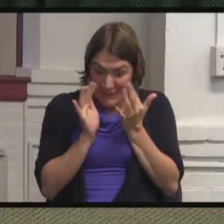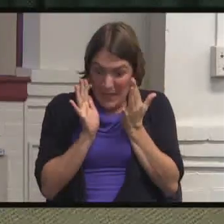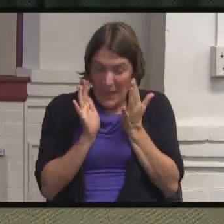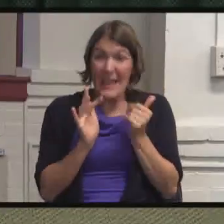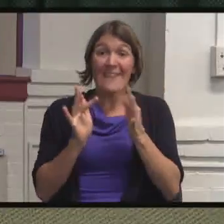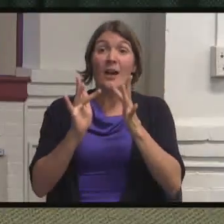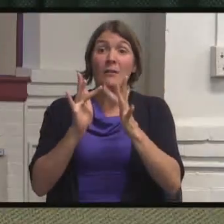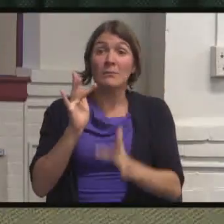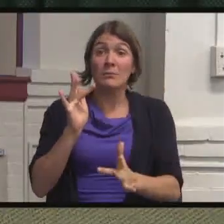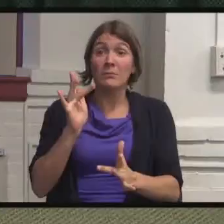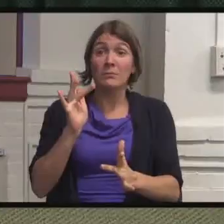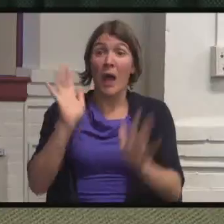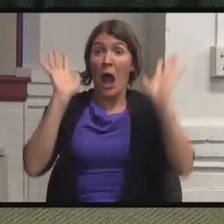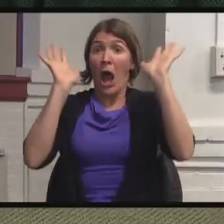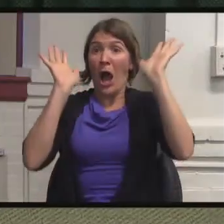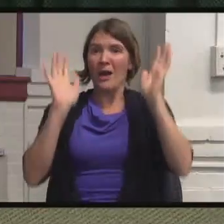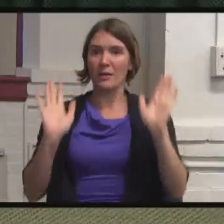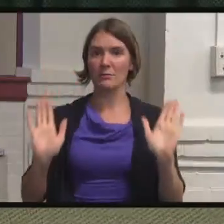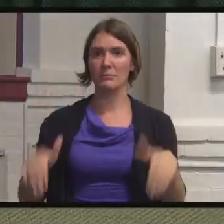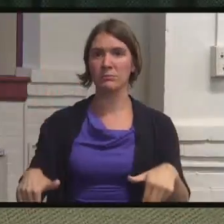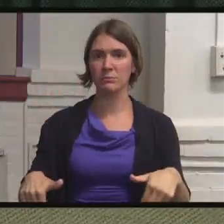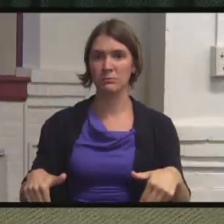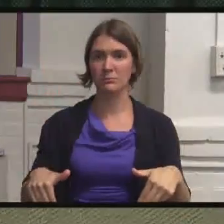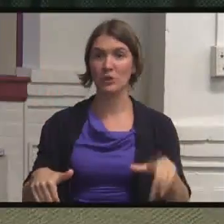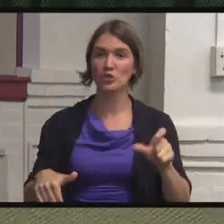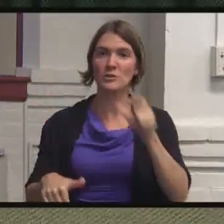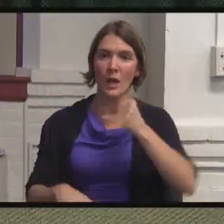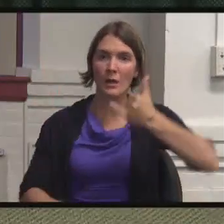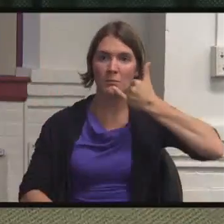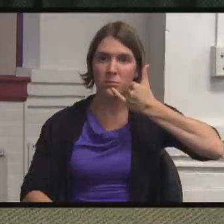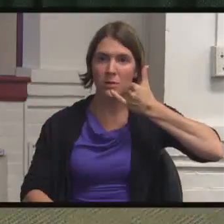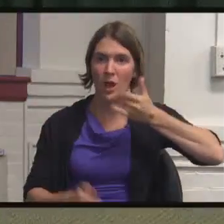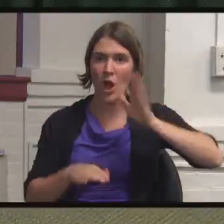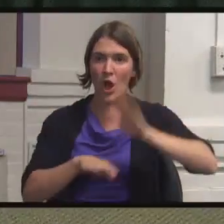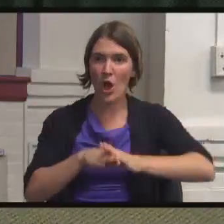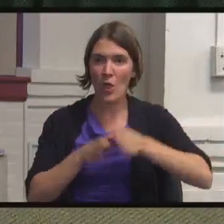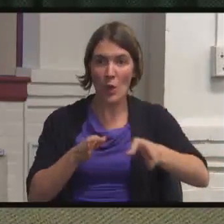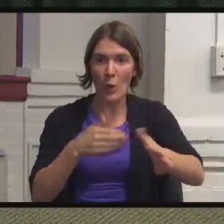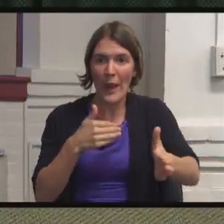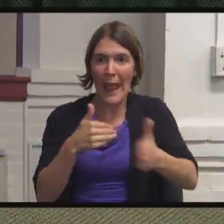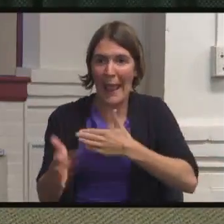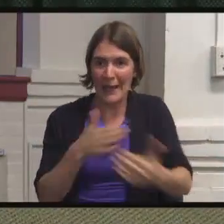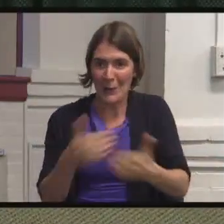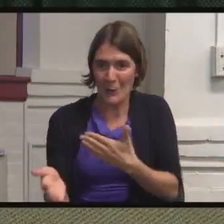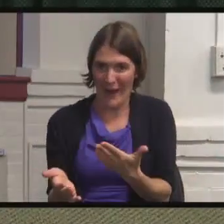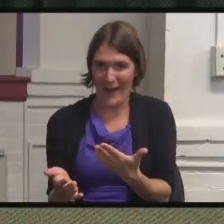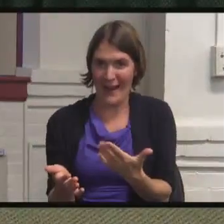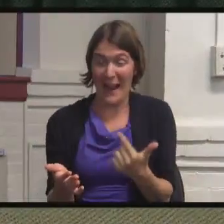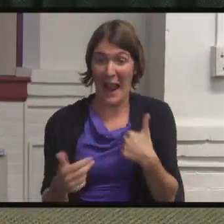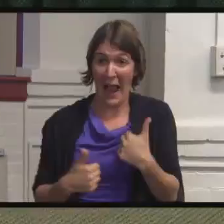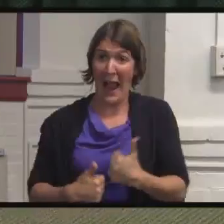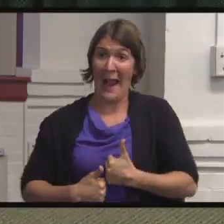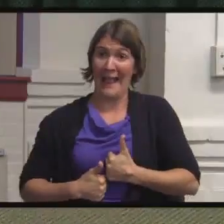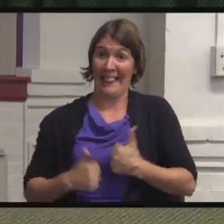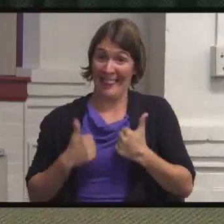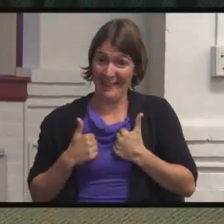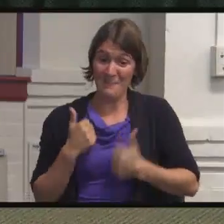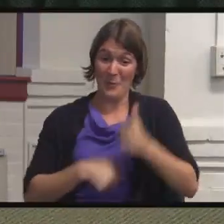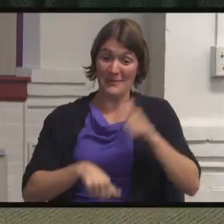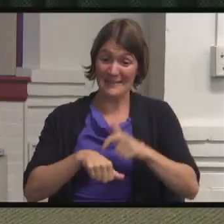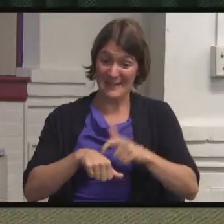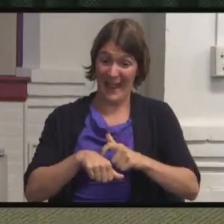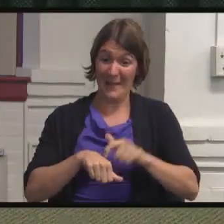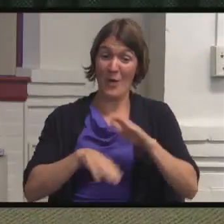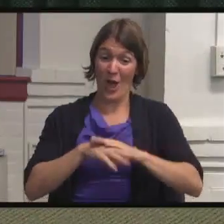of service is an issue. I don't think we should be on our phones on the highway. I partly live a good portion of my life